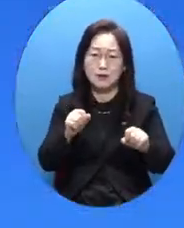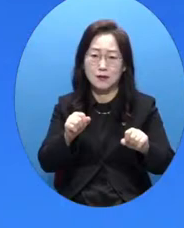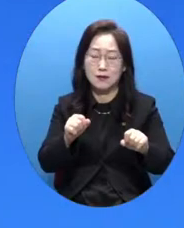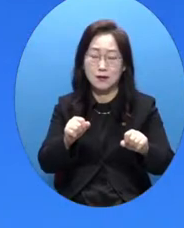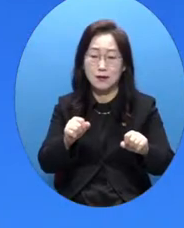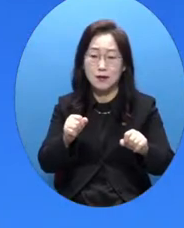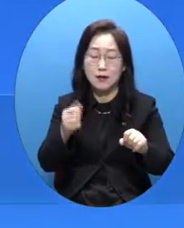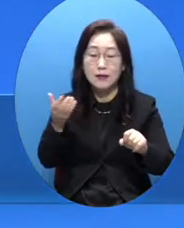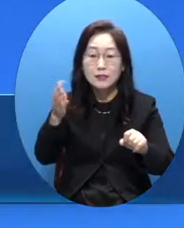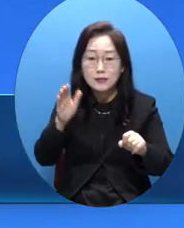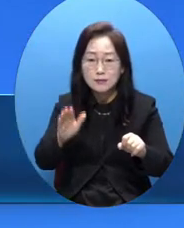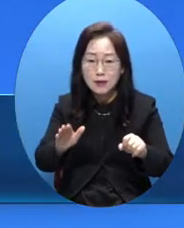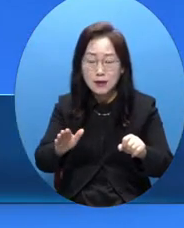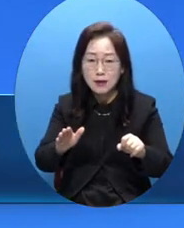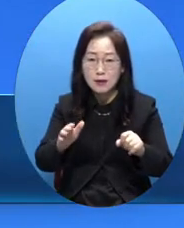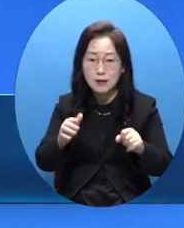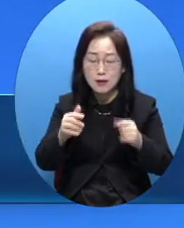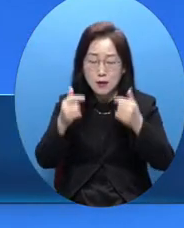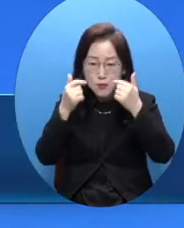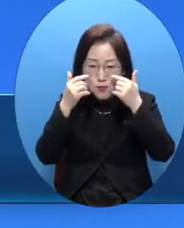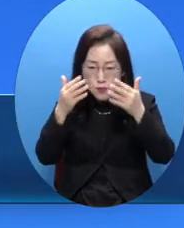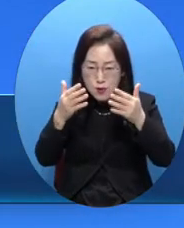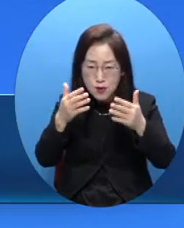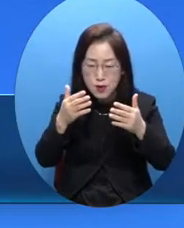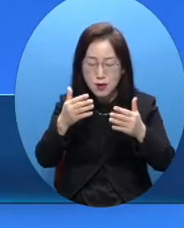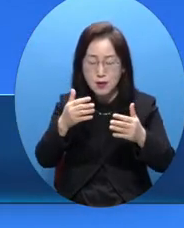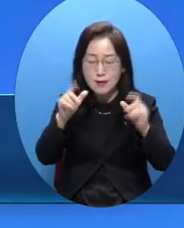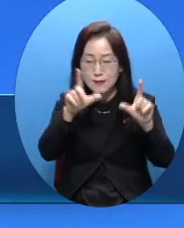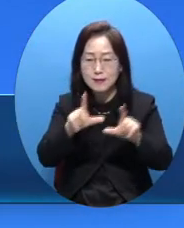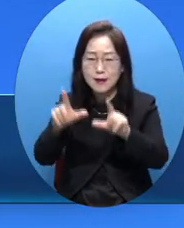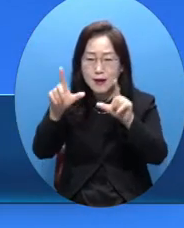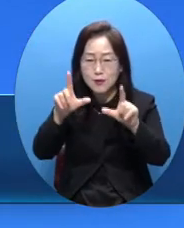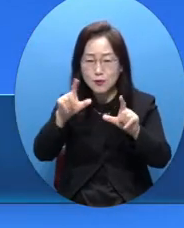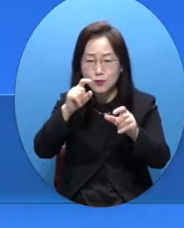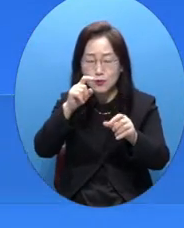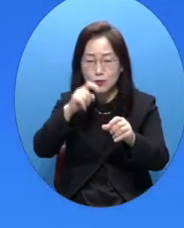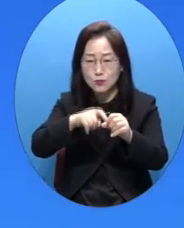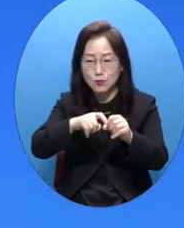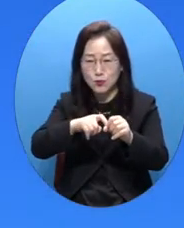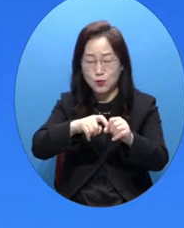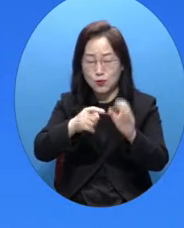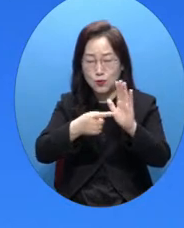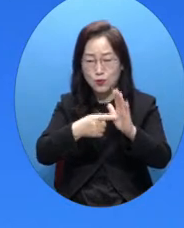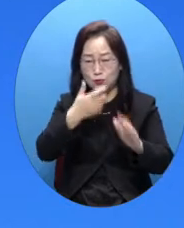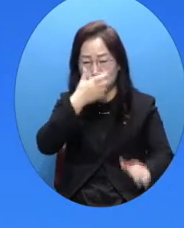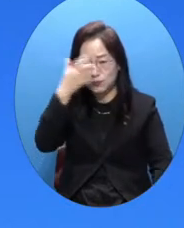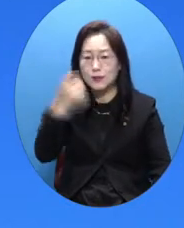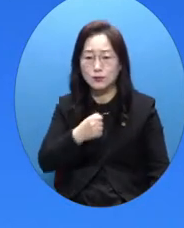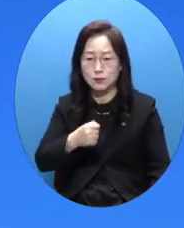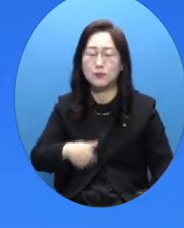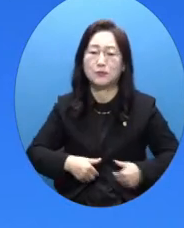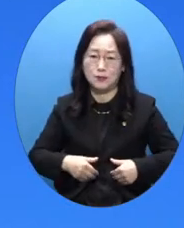twice you must have a clear goal and clear purpose